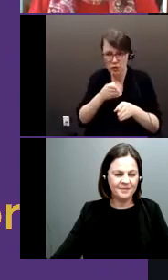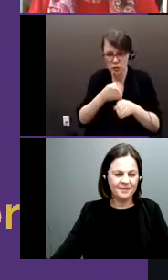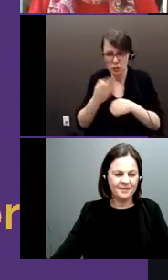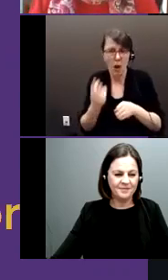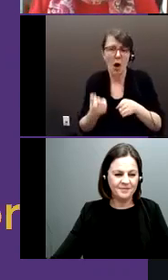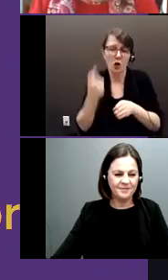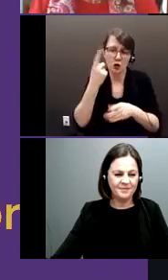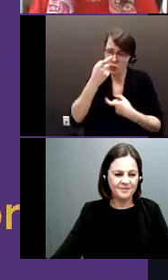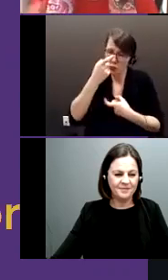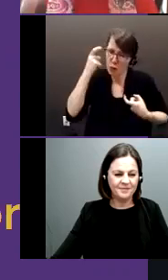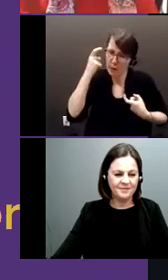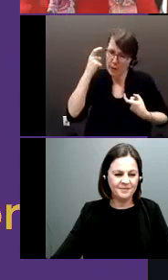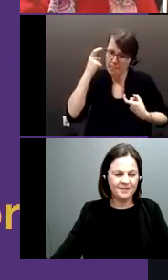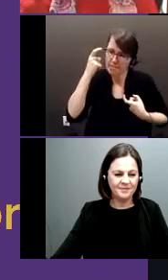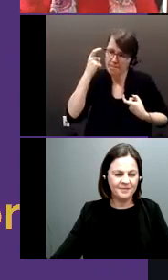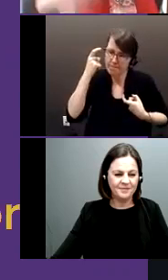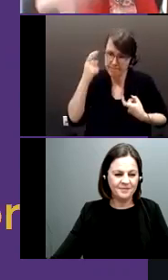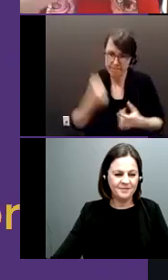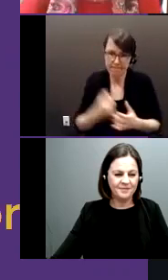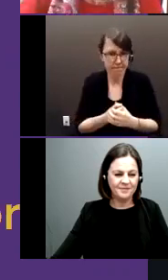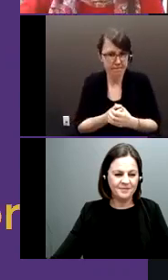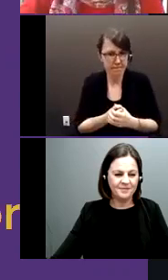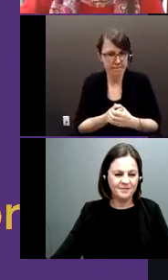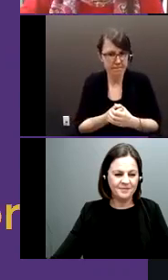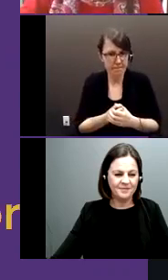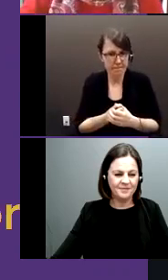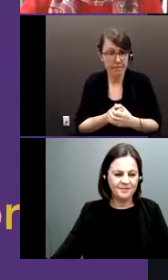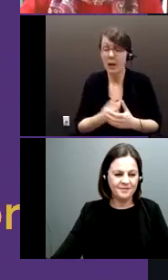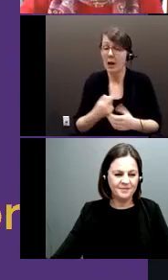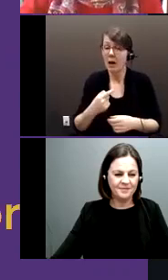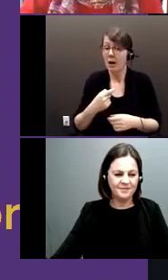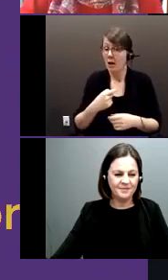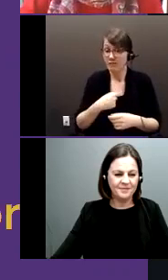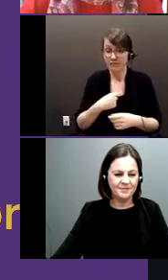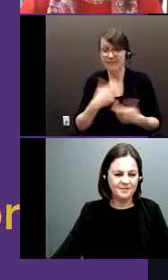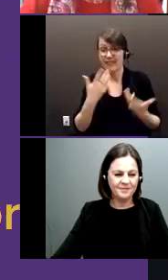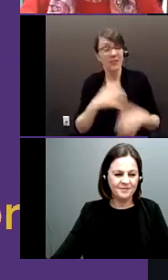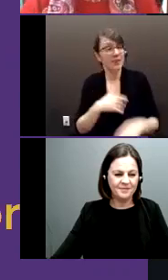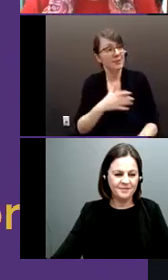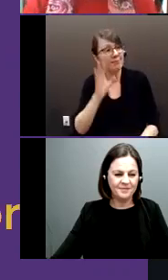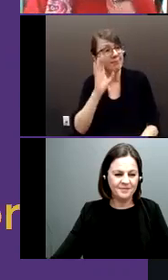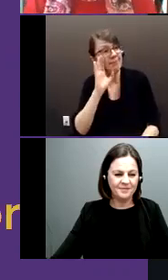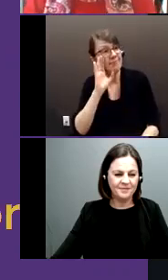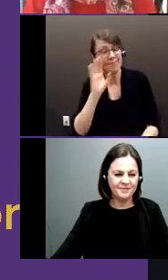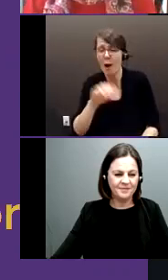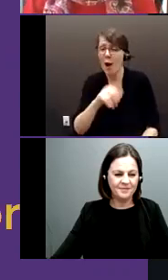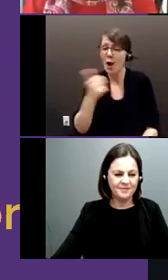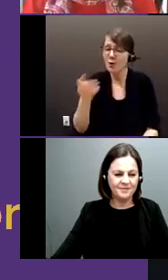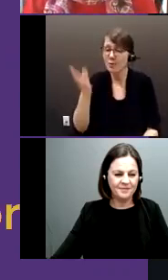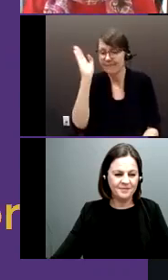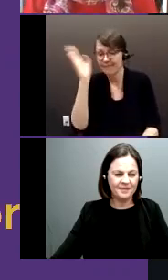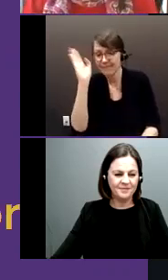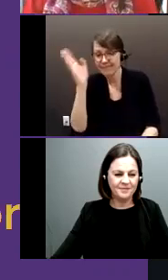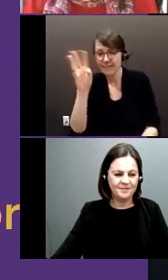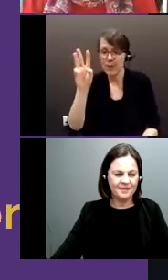trauma-informed approach. And I myself have been to other webinars on trauma-informed work